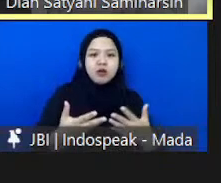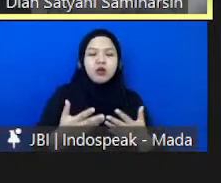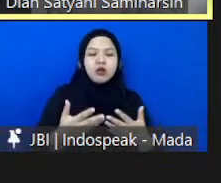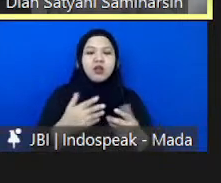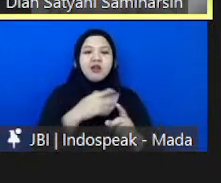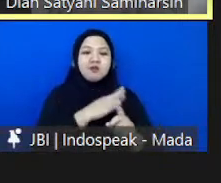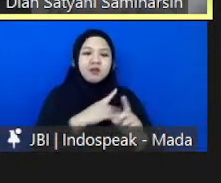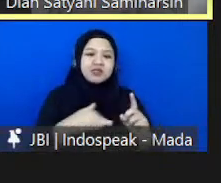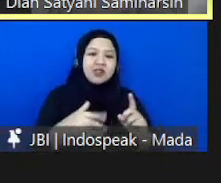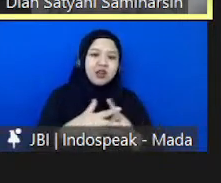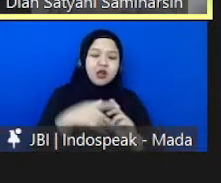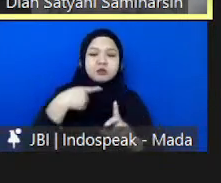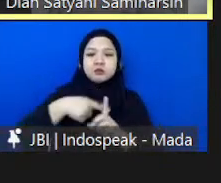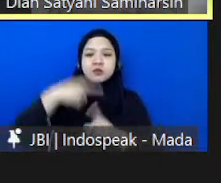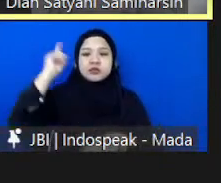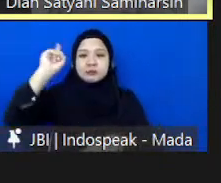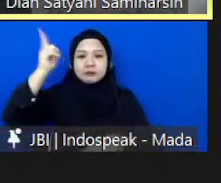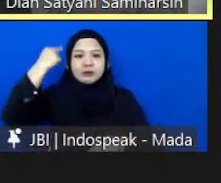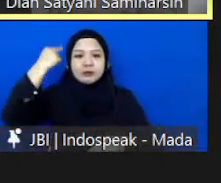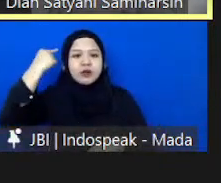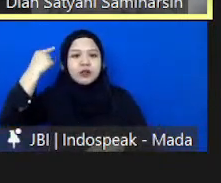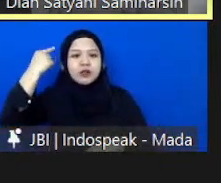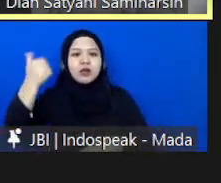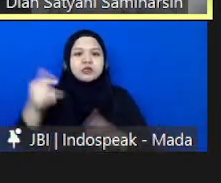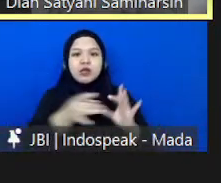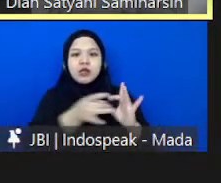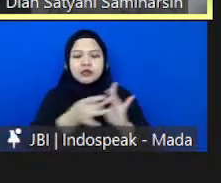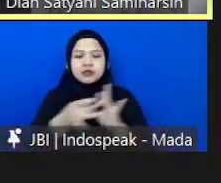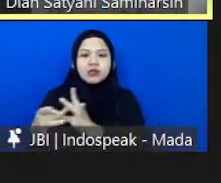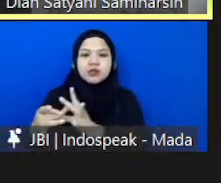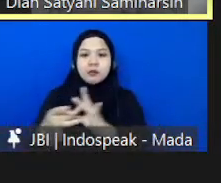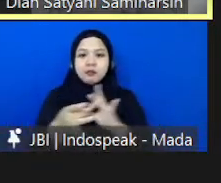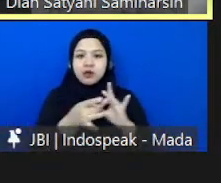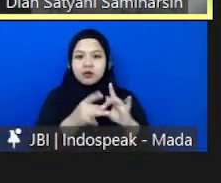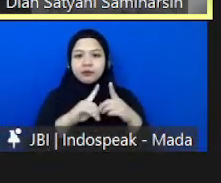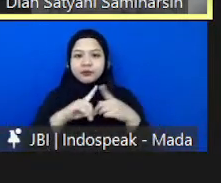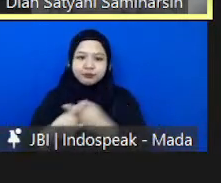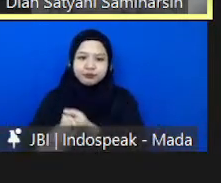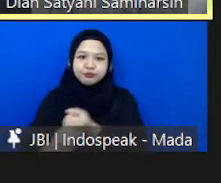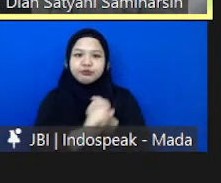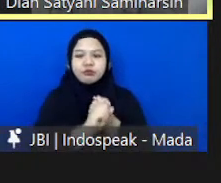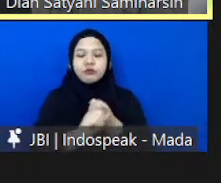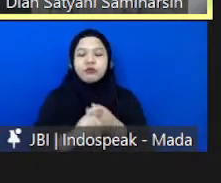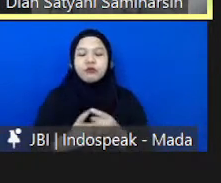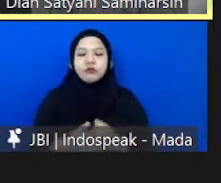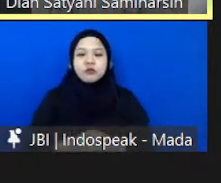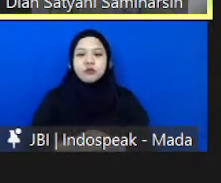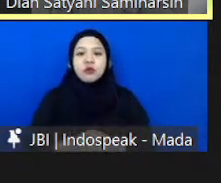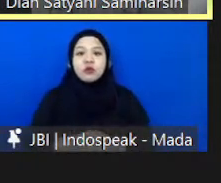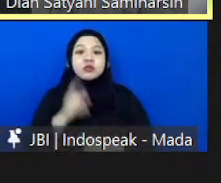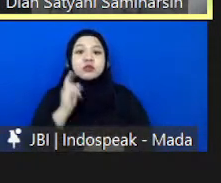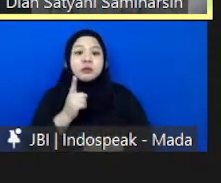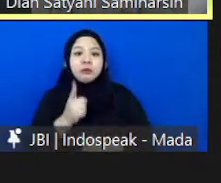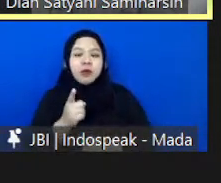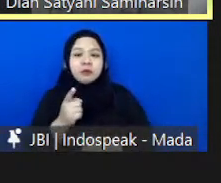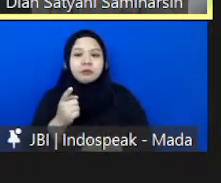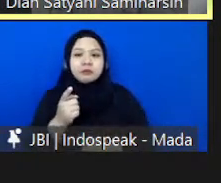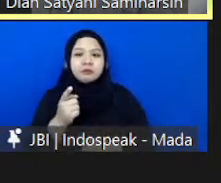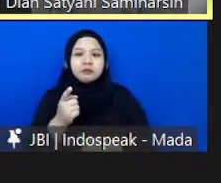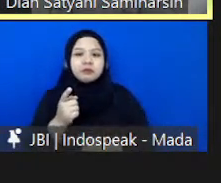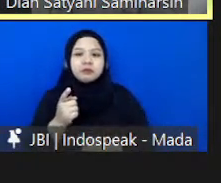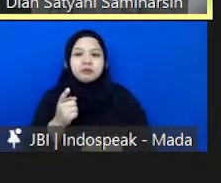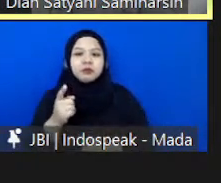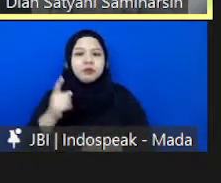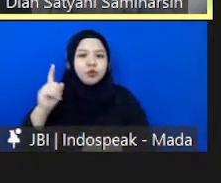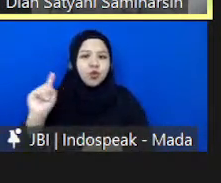and government are working together as equal partner. This will help the prioritizing